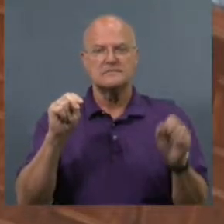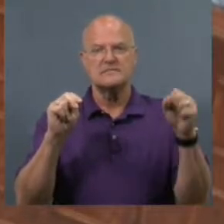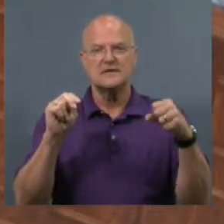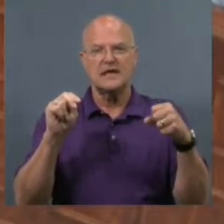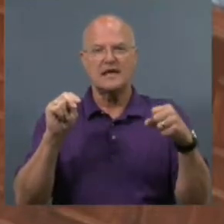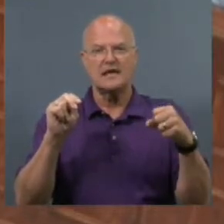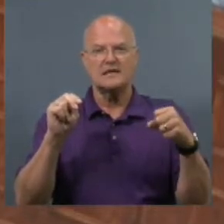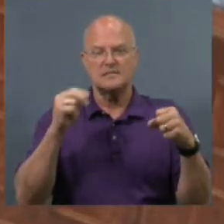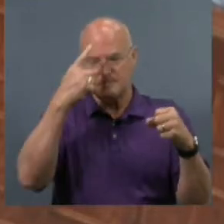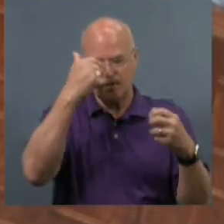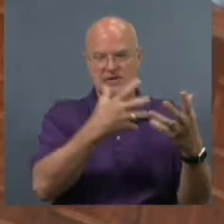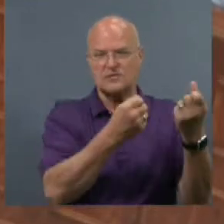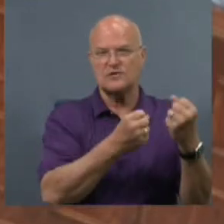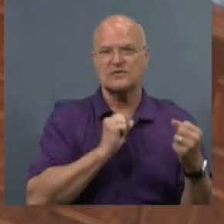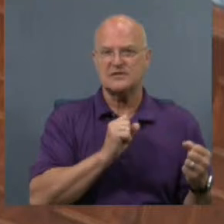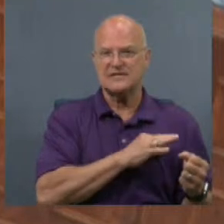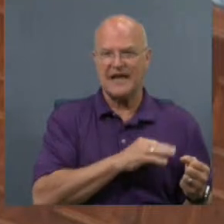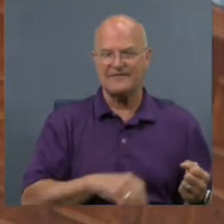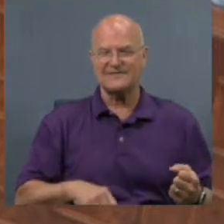Yes, but only because I trust our staff.